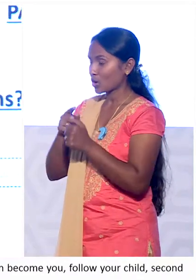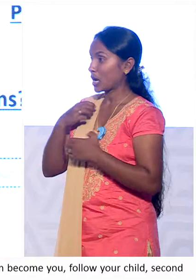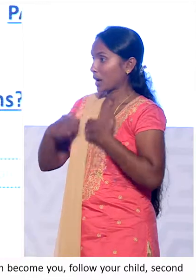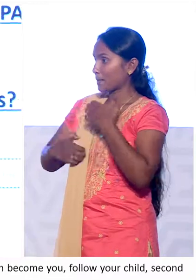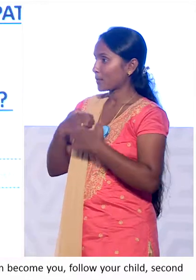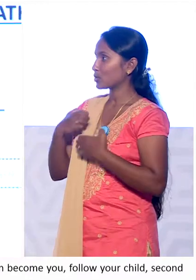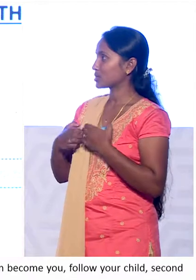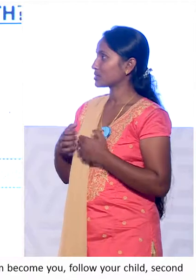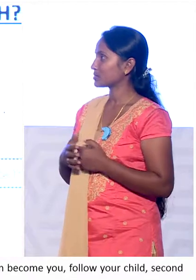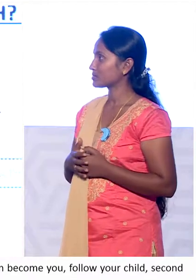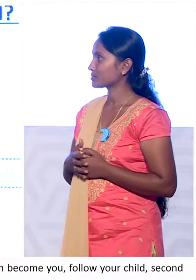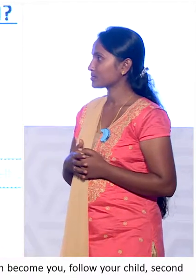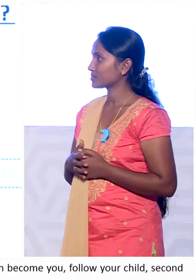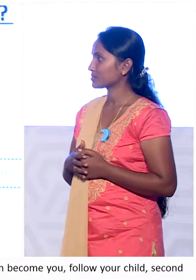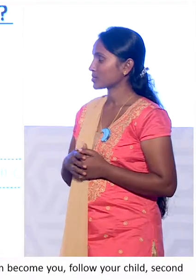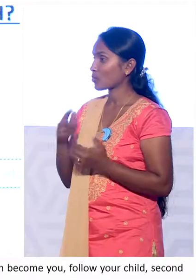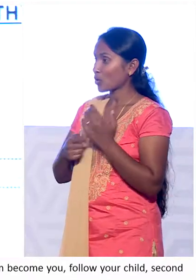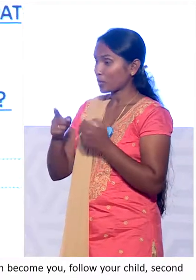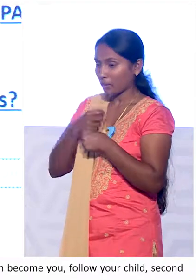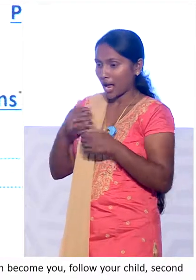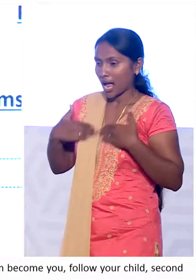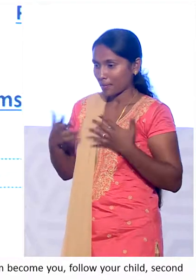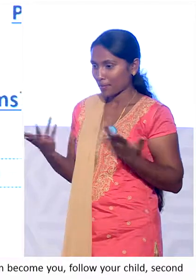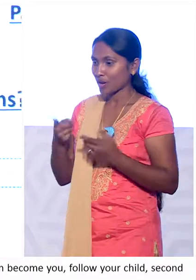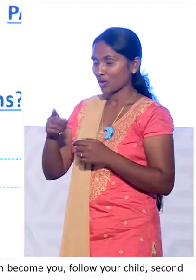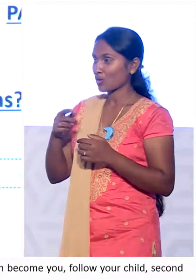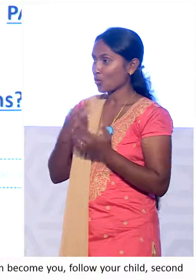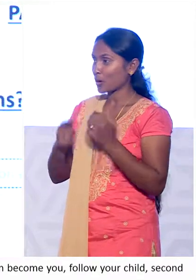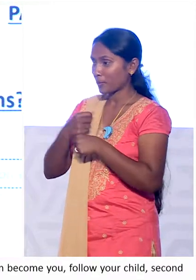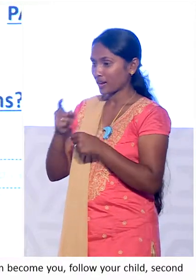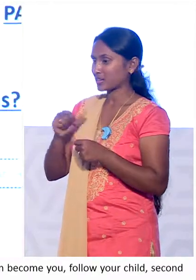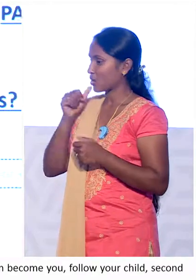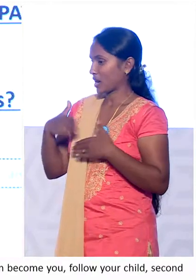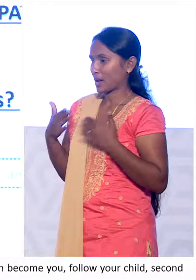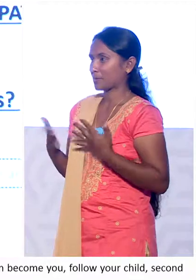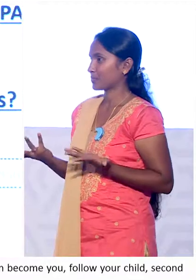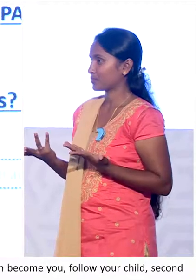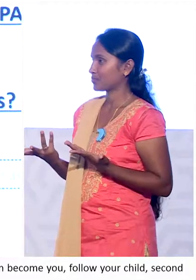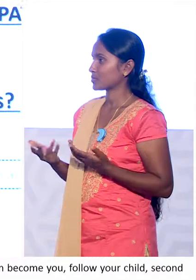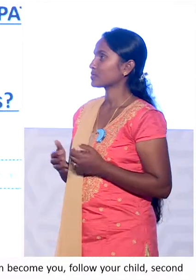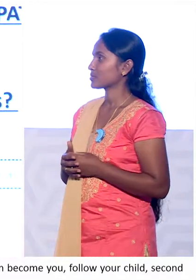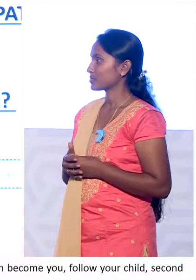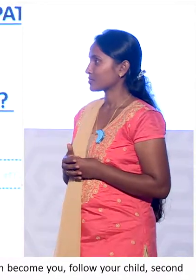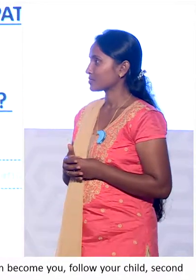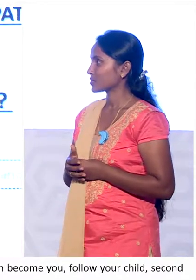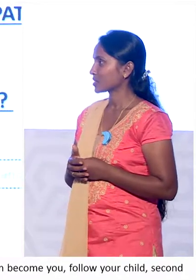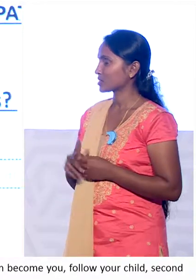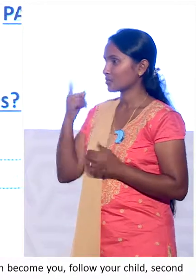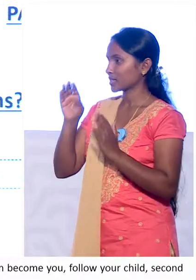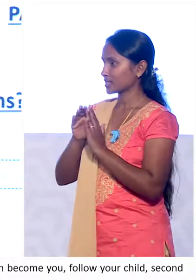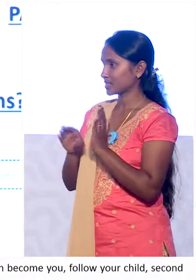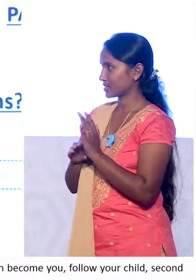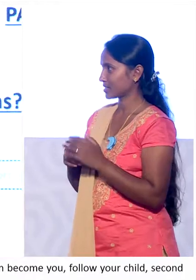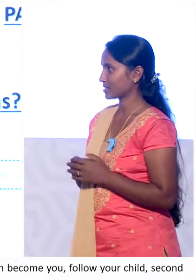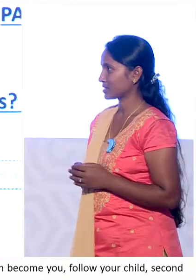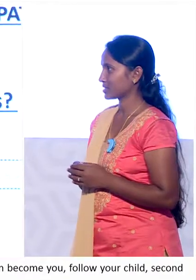you'll find is that what makes him happy and what makes him unhappy usually comes down to sensory issues. For example, these bright